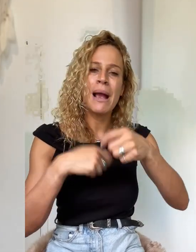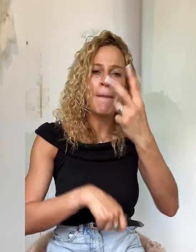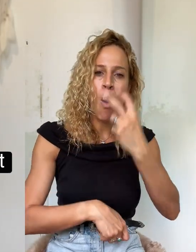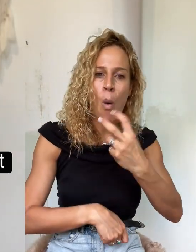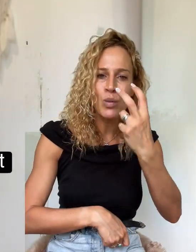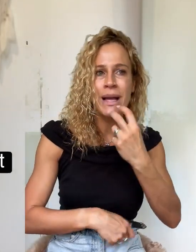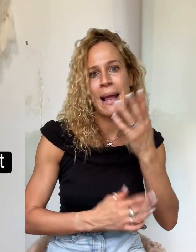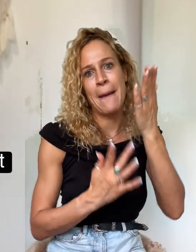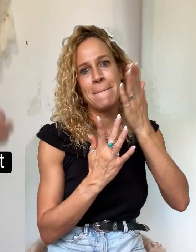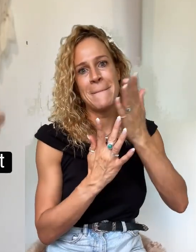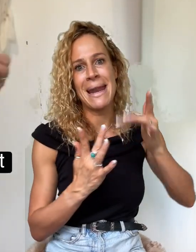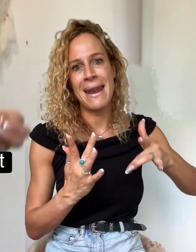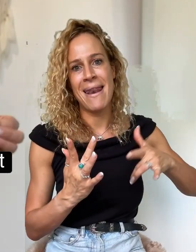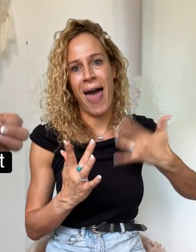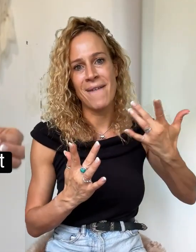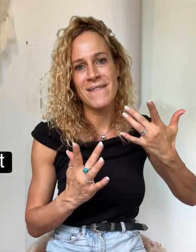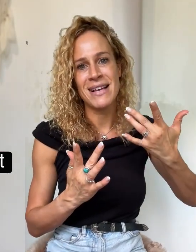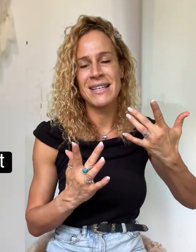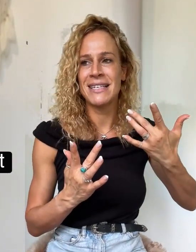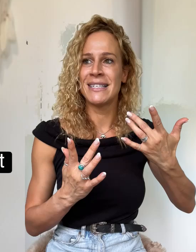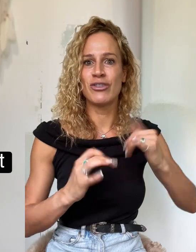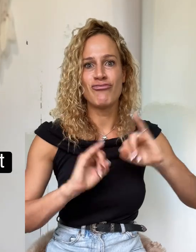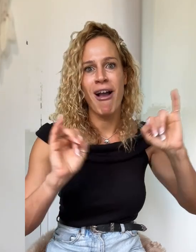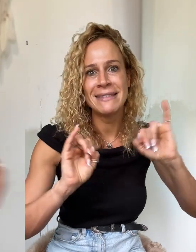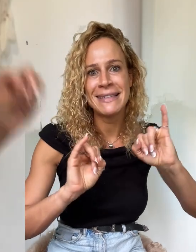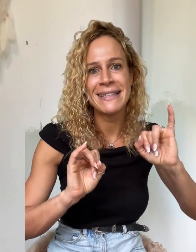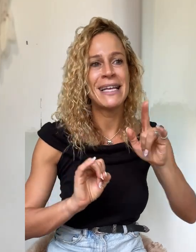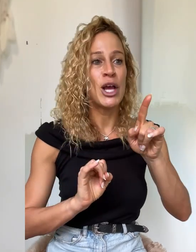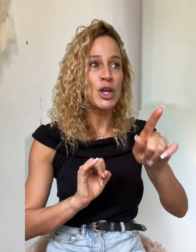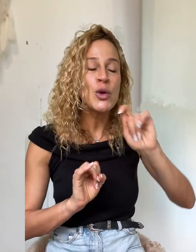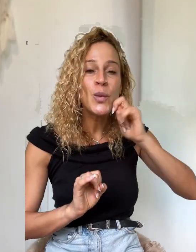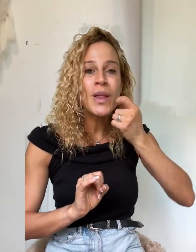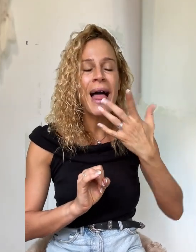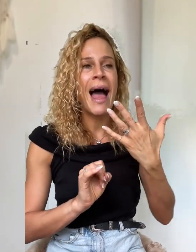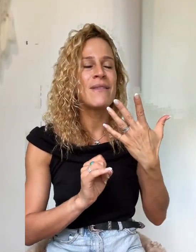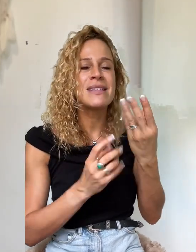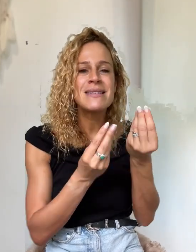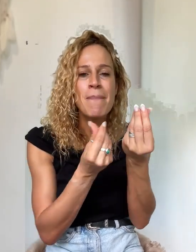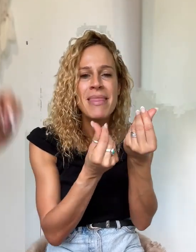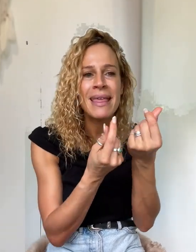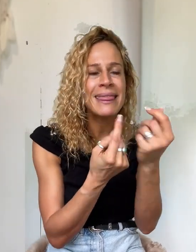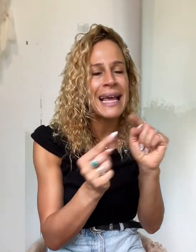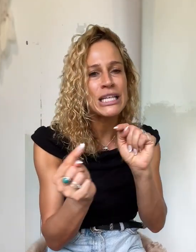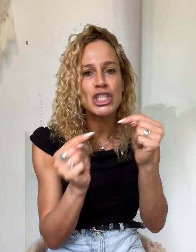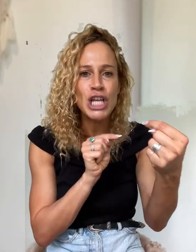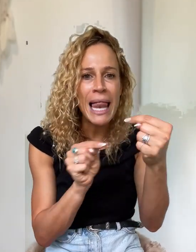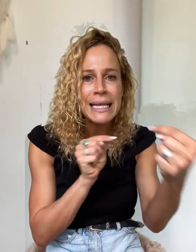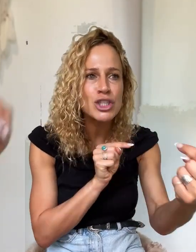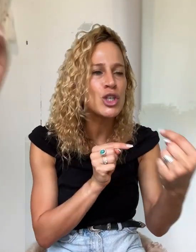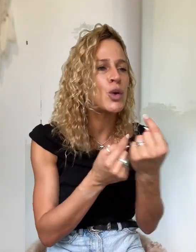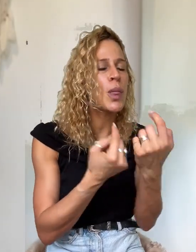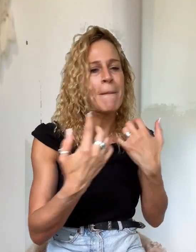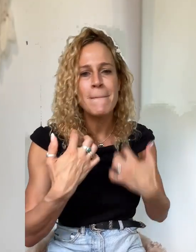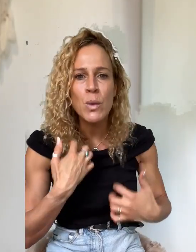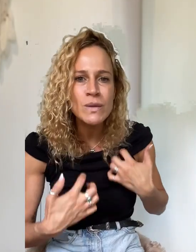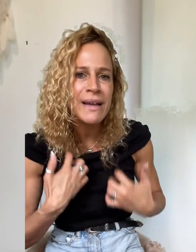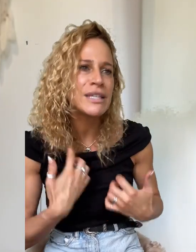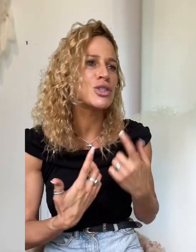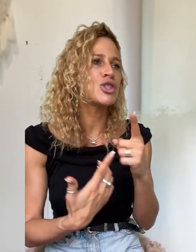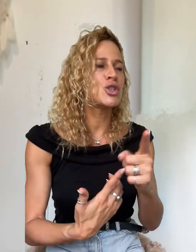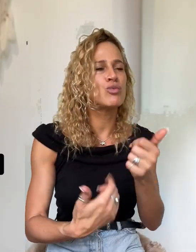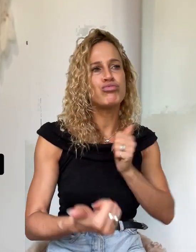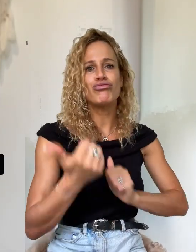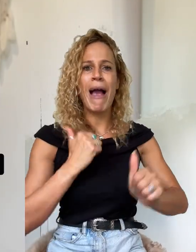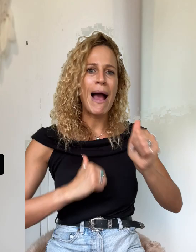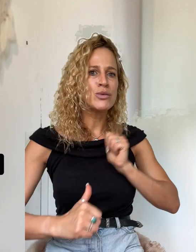crisis, you want to have things that invigorate you. You want to have things that challenge you, that motivate you, that you can be proud